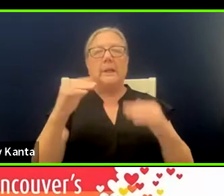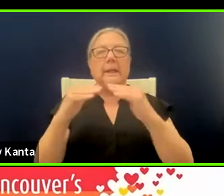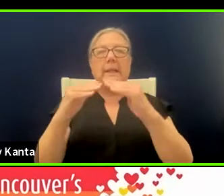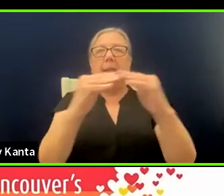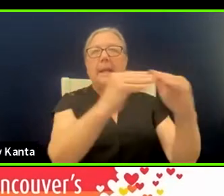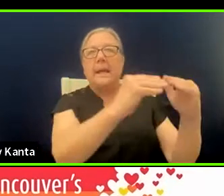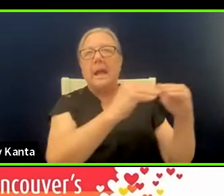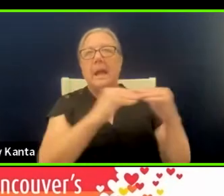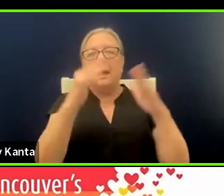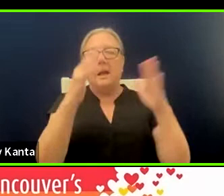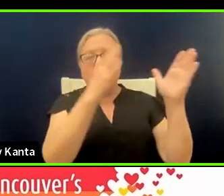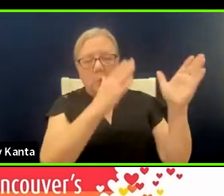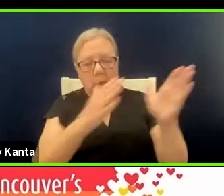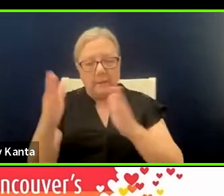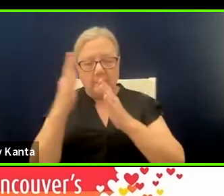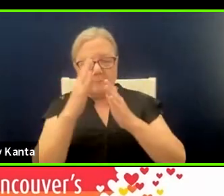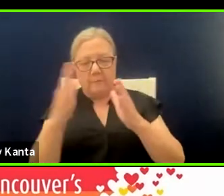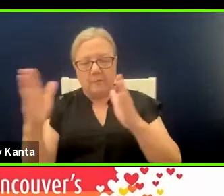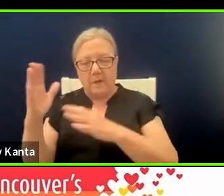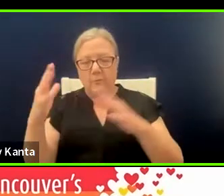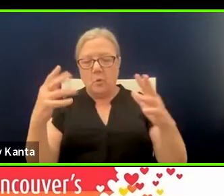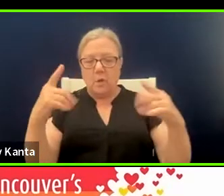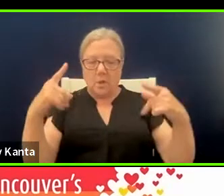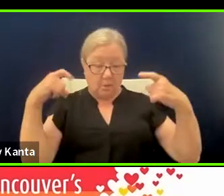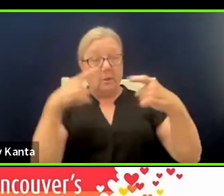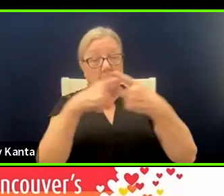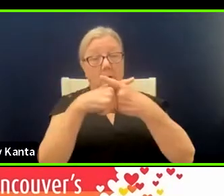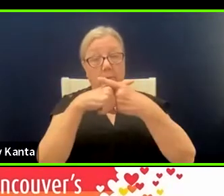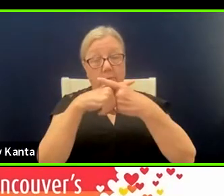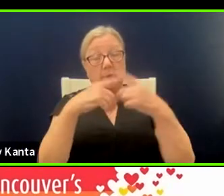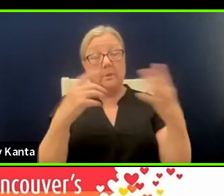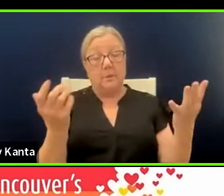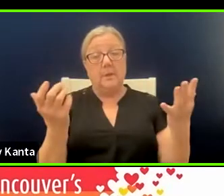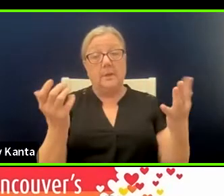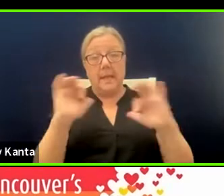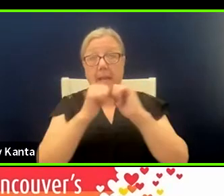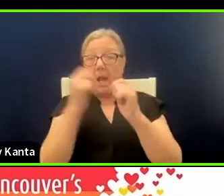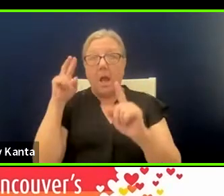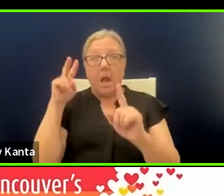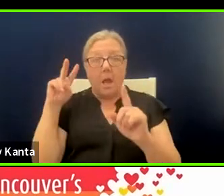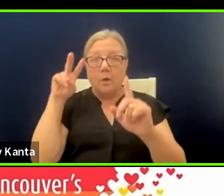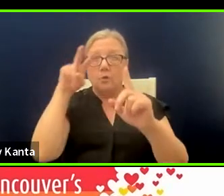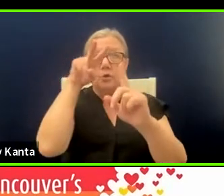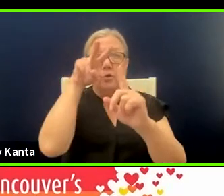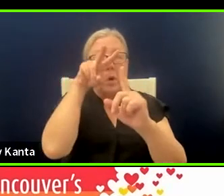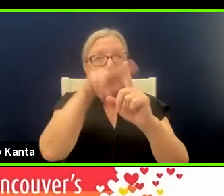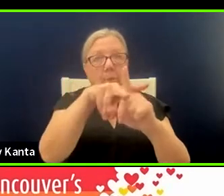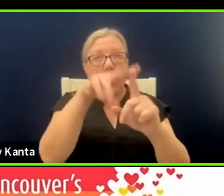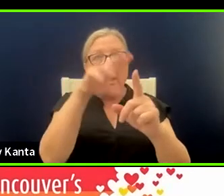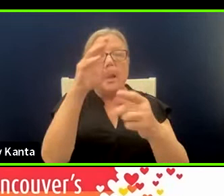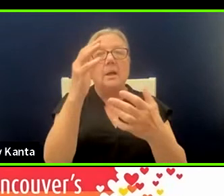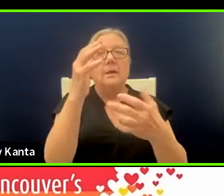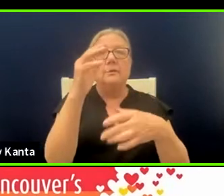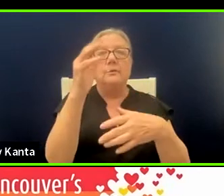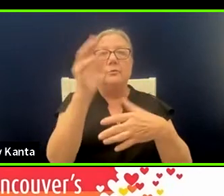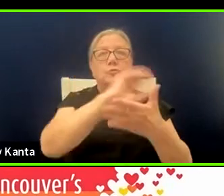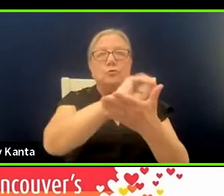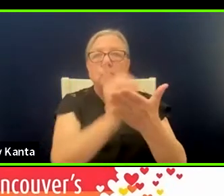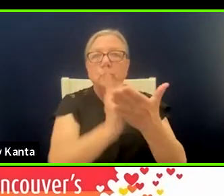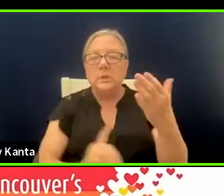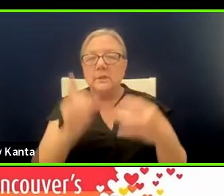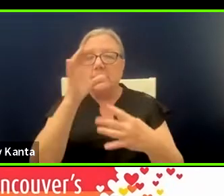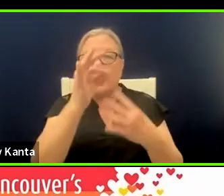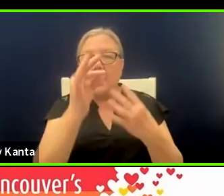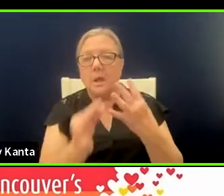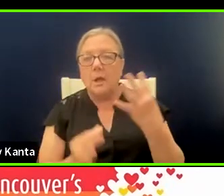framework at some of these as some of these design choices come